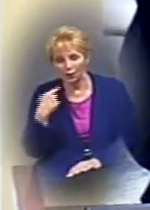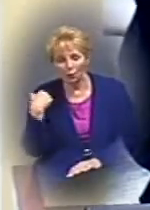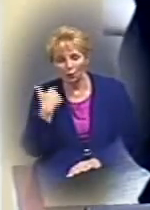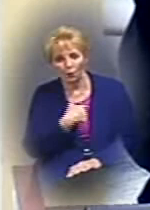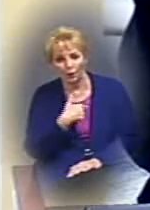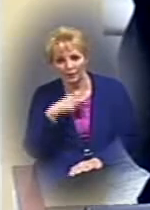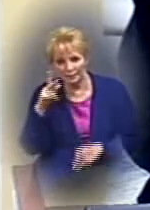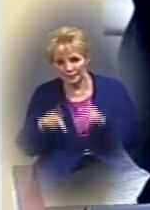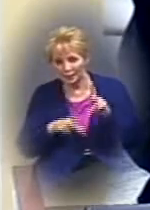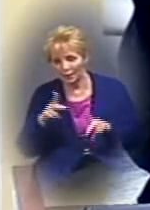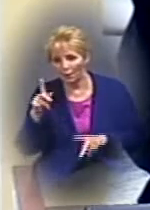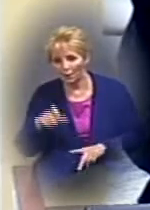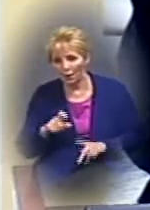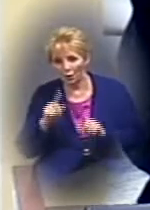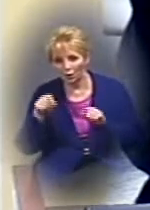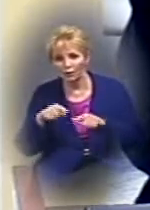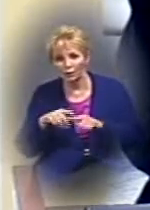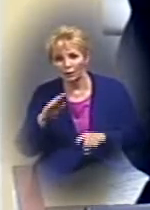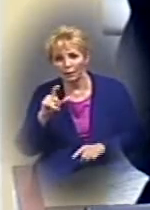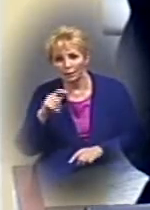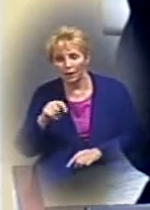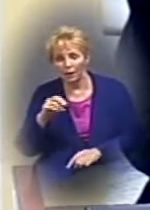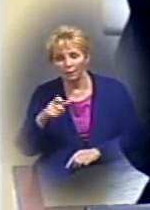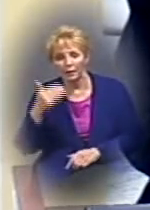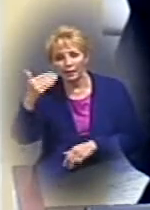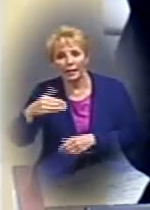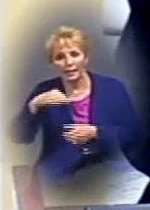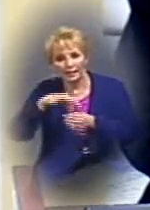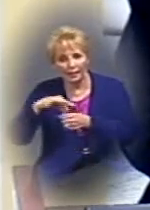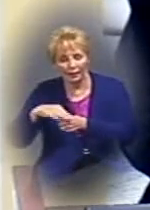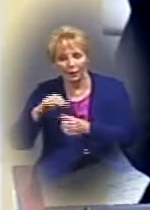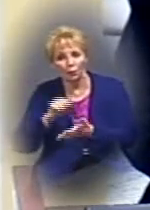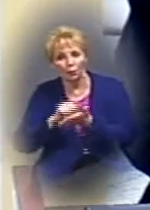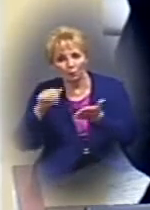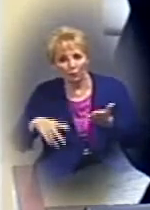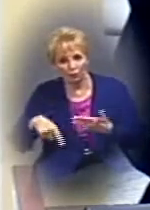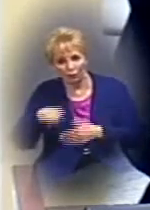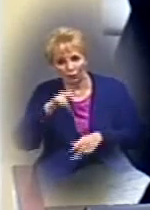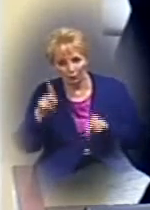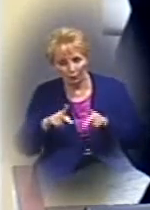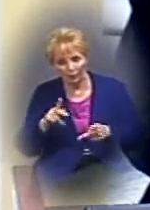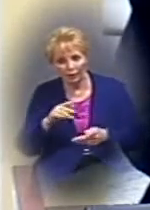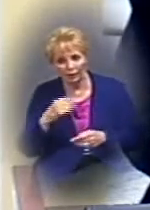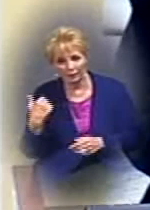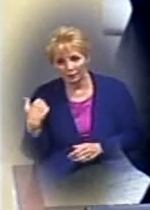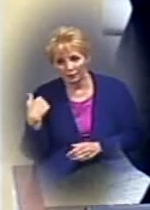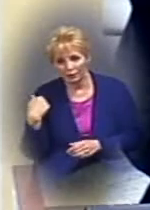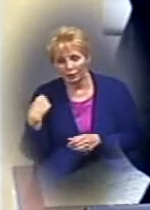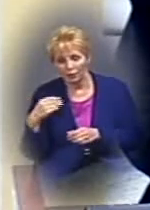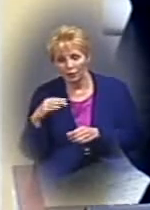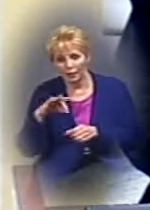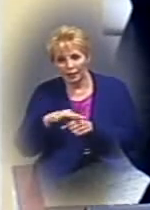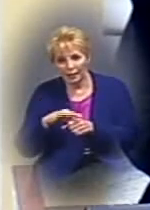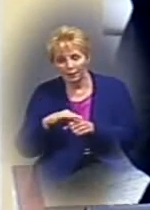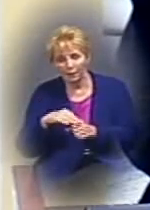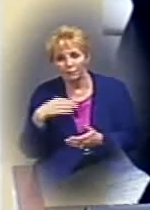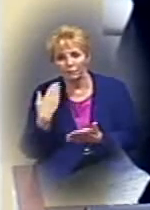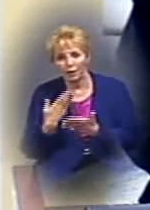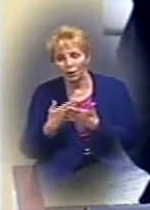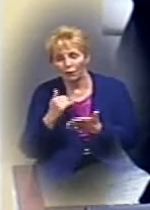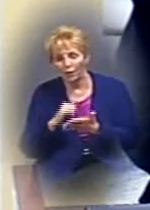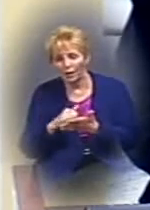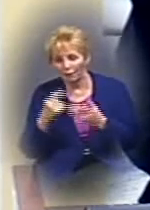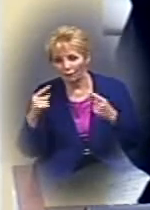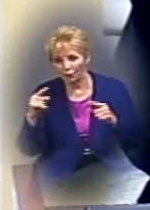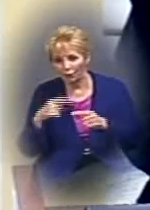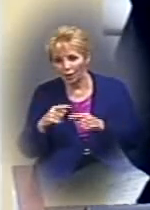the citizens, must go to the ballot box in the next election and remove them, as the most recent city election has proven effective